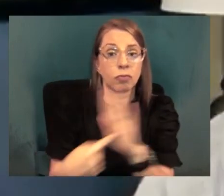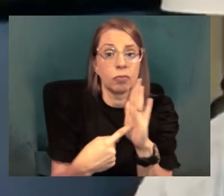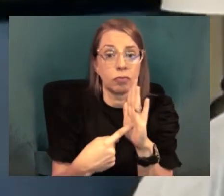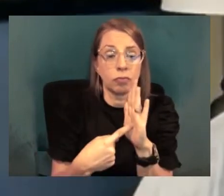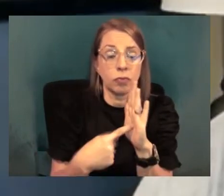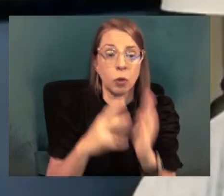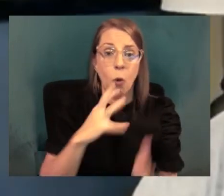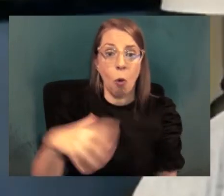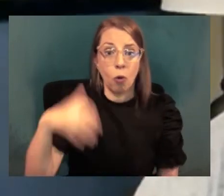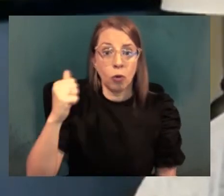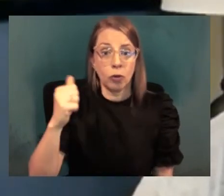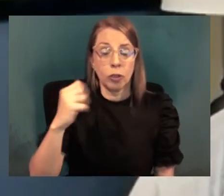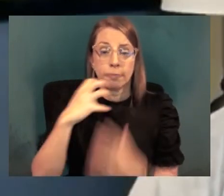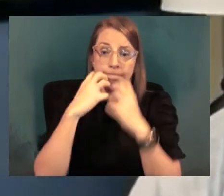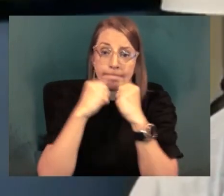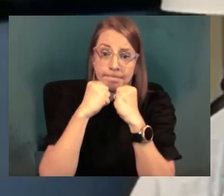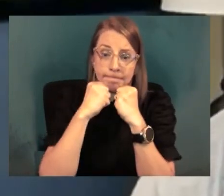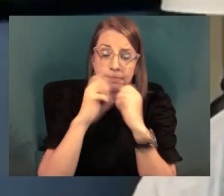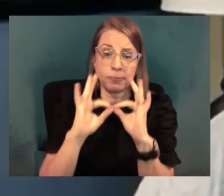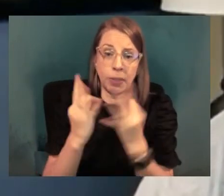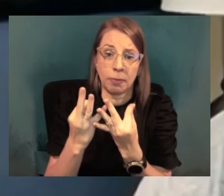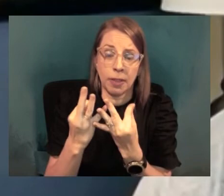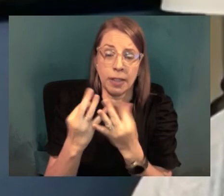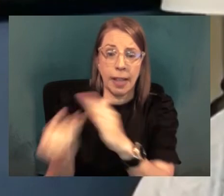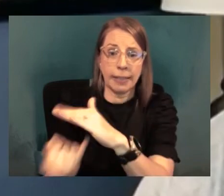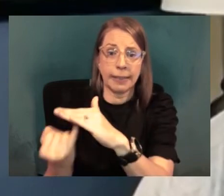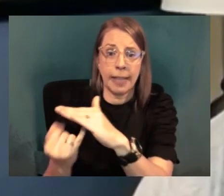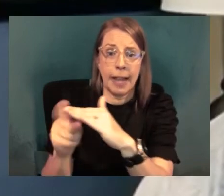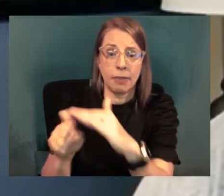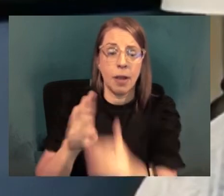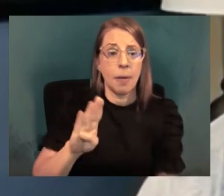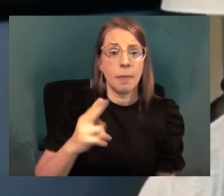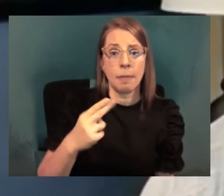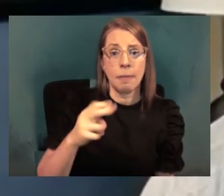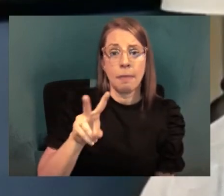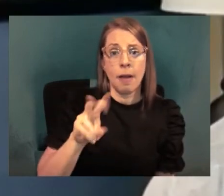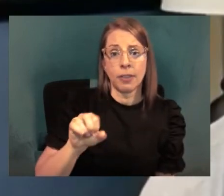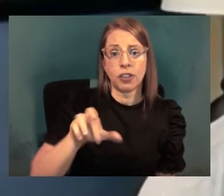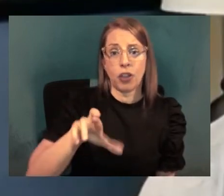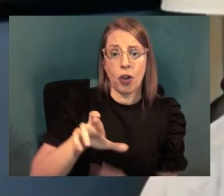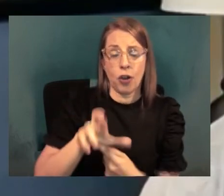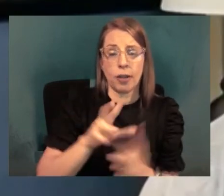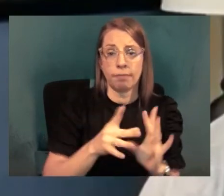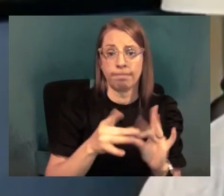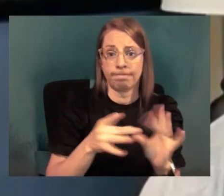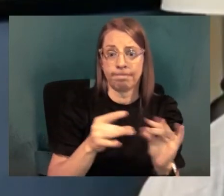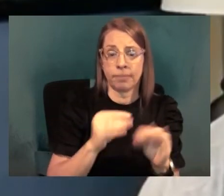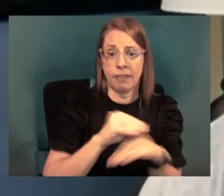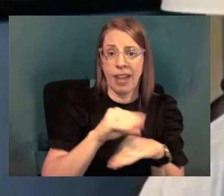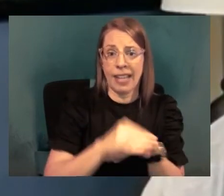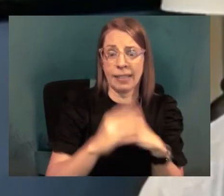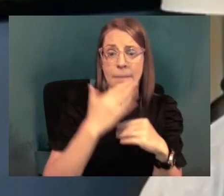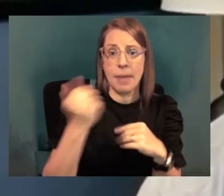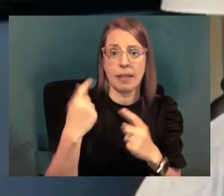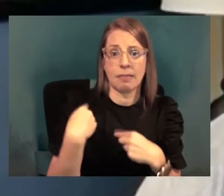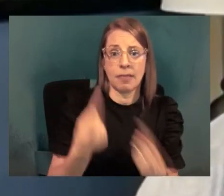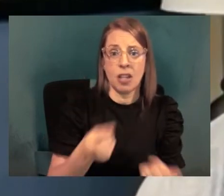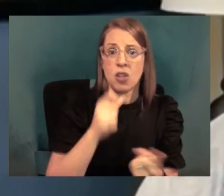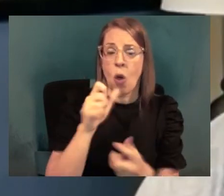been more isolated this past year. I think Dr. Bhavsar gave some of the best advice I've heard on this whole year and a half is don't